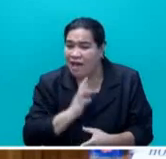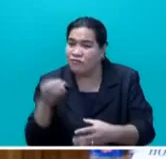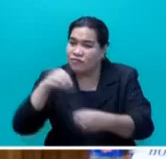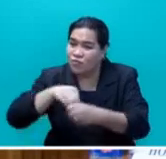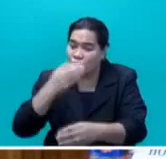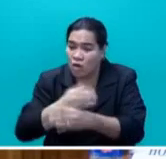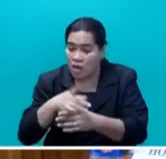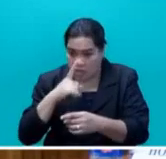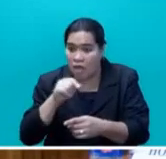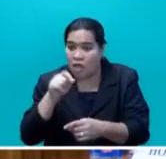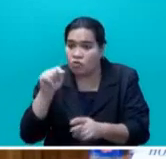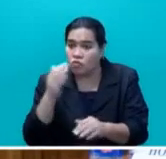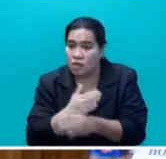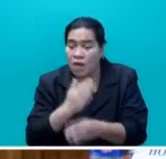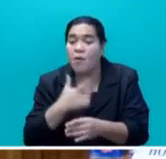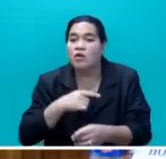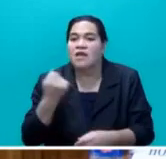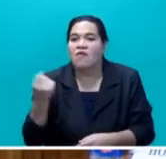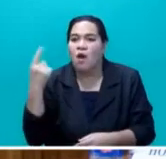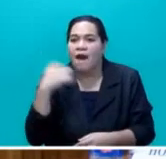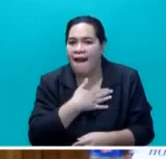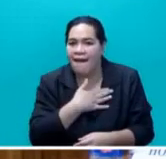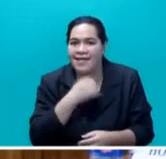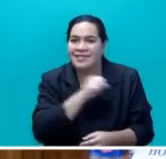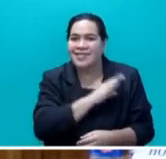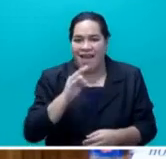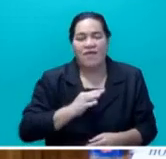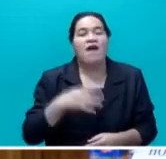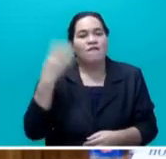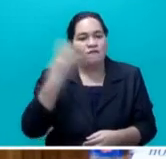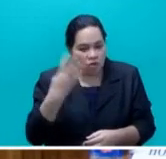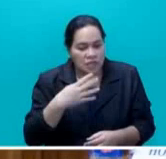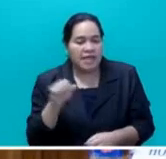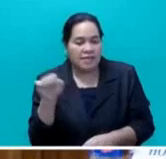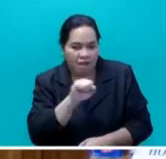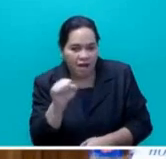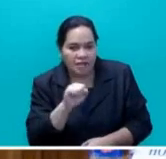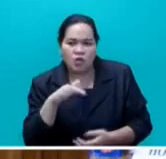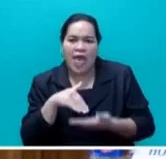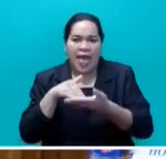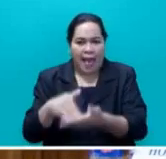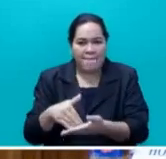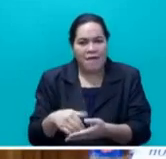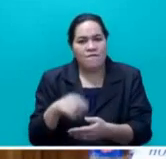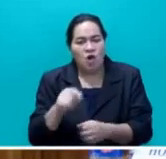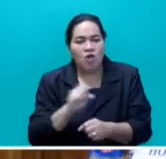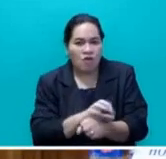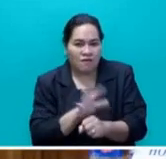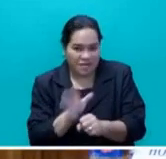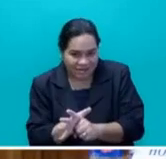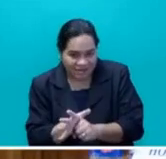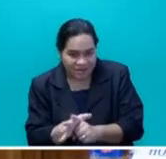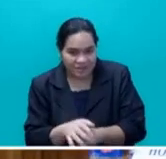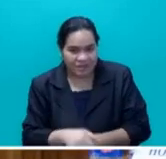work, given that over 100 staff and 40 vehicles are helping out with the COVID-19 responses,